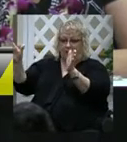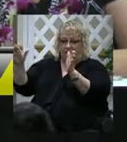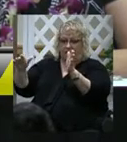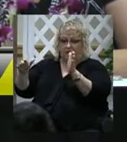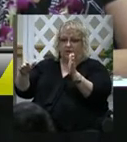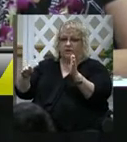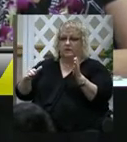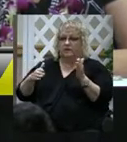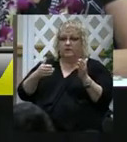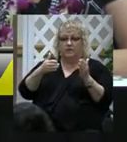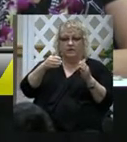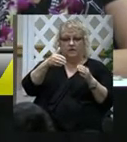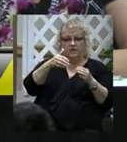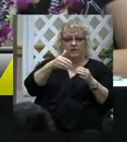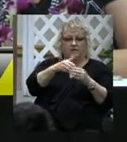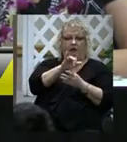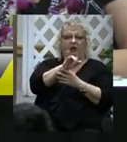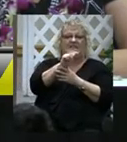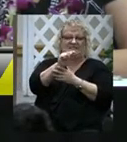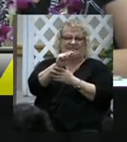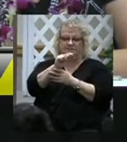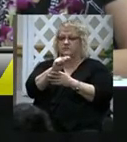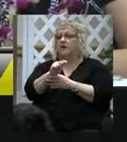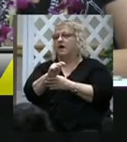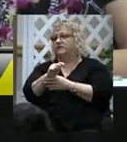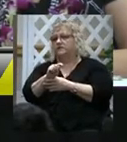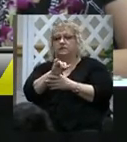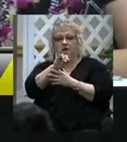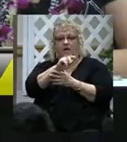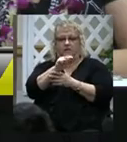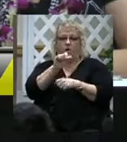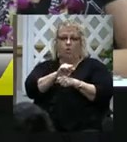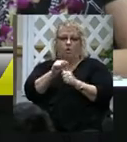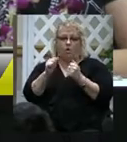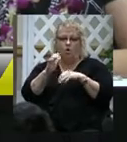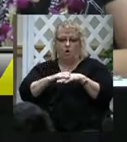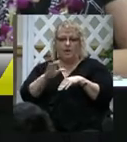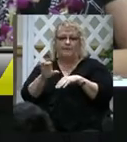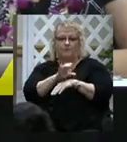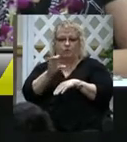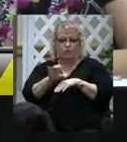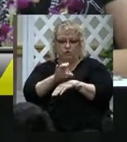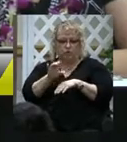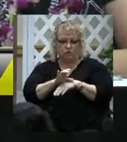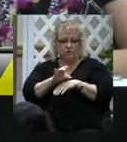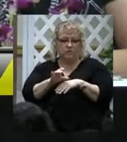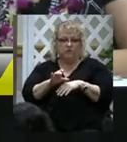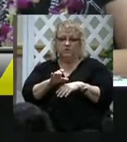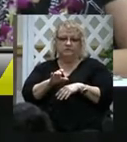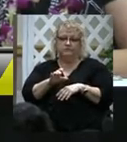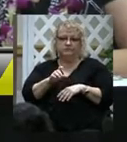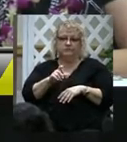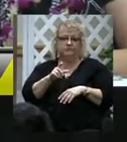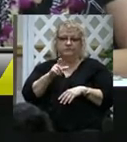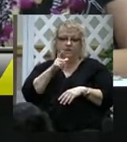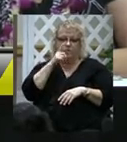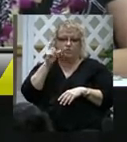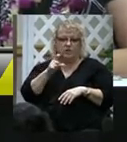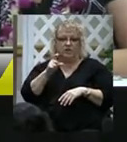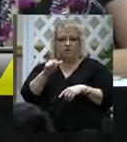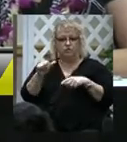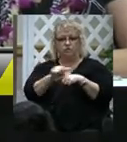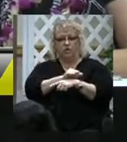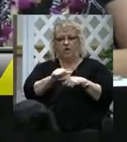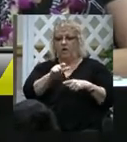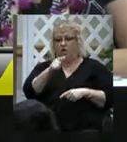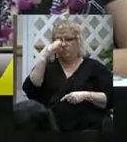There was somebody from IT who wanted to, he works with computers, I know that. So no, you don't really need this training.